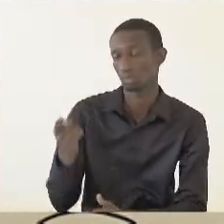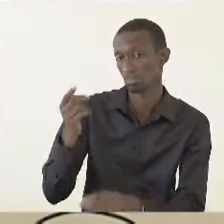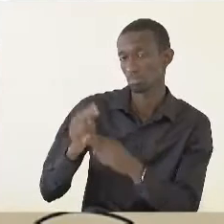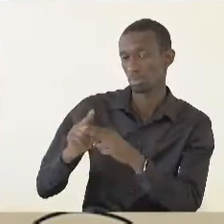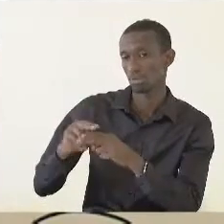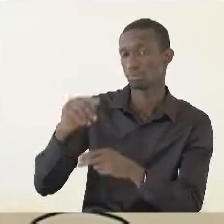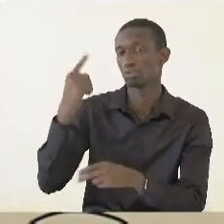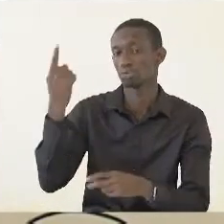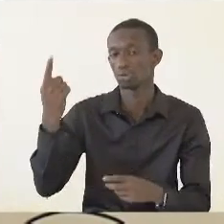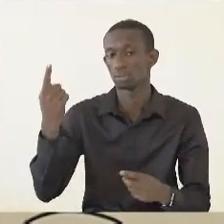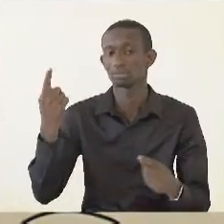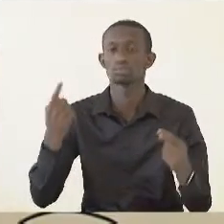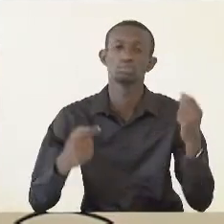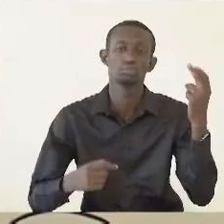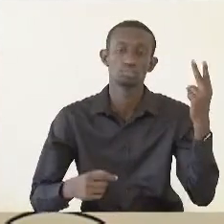1,2